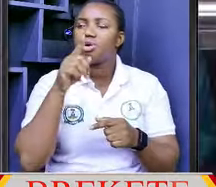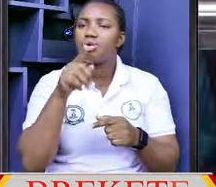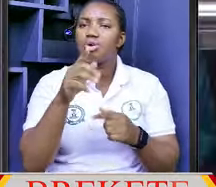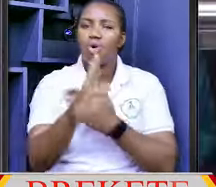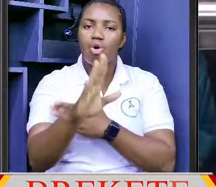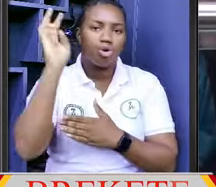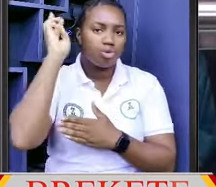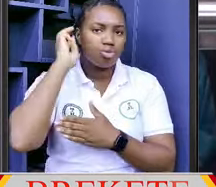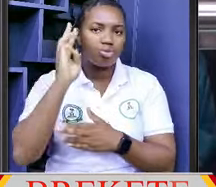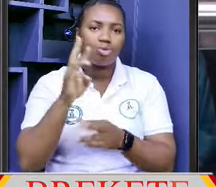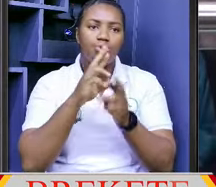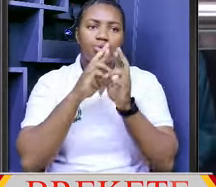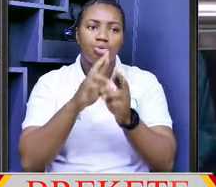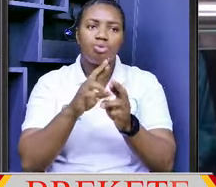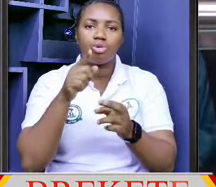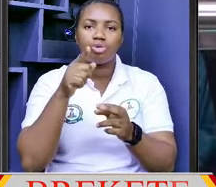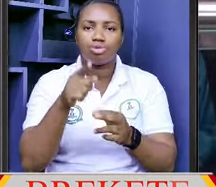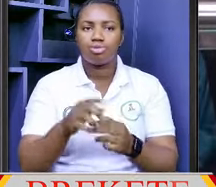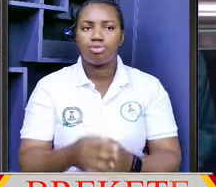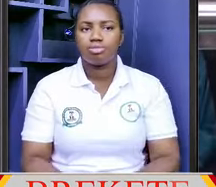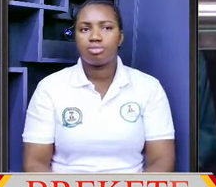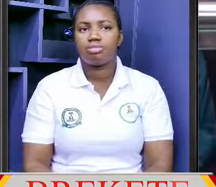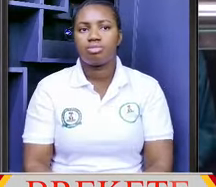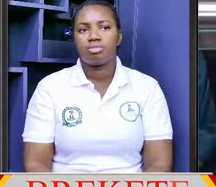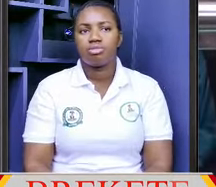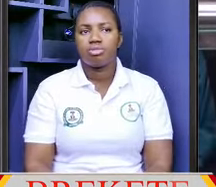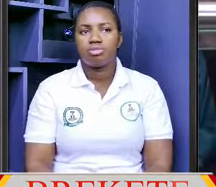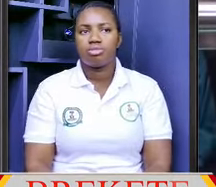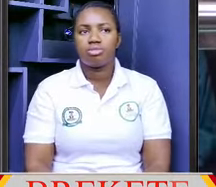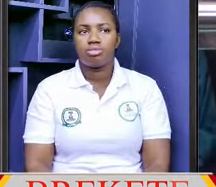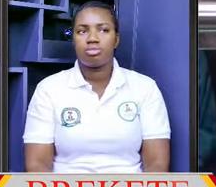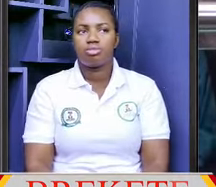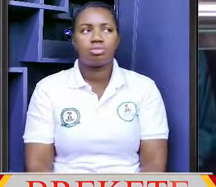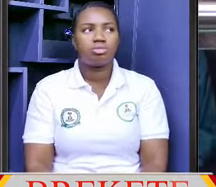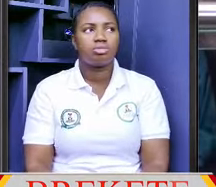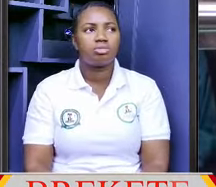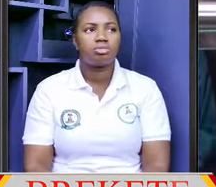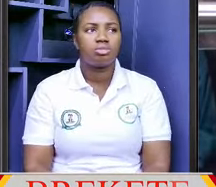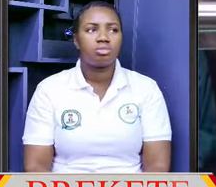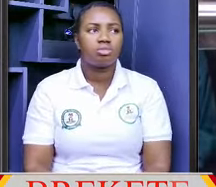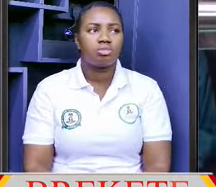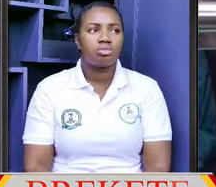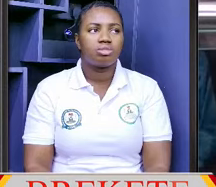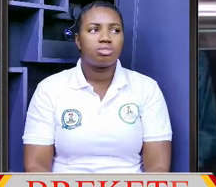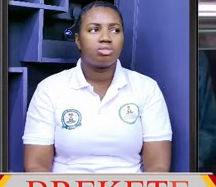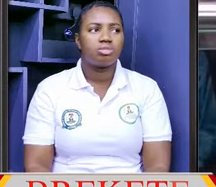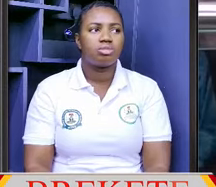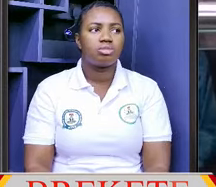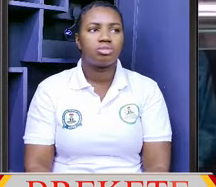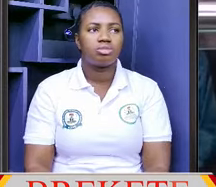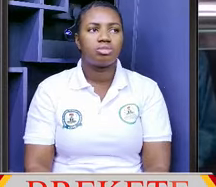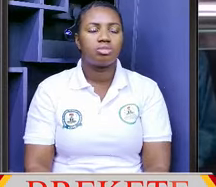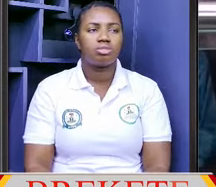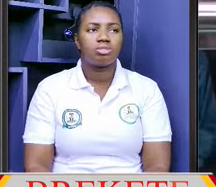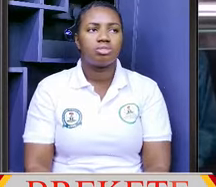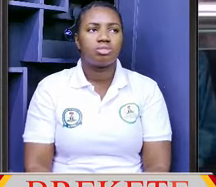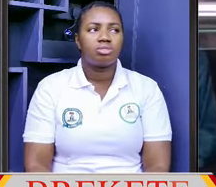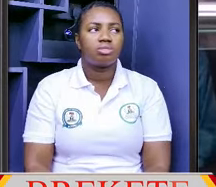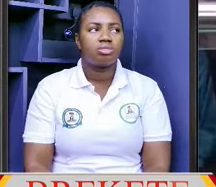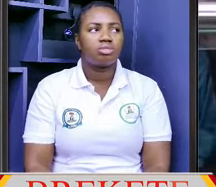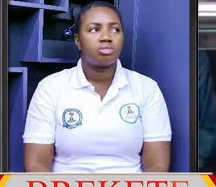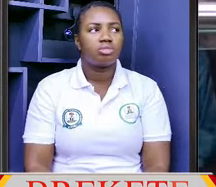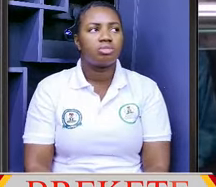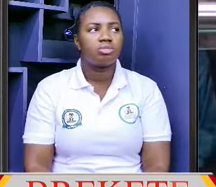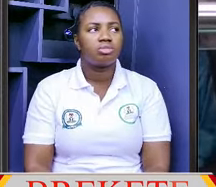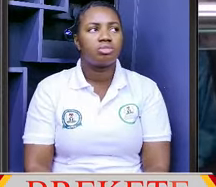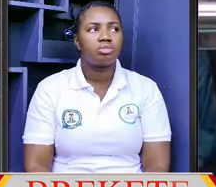sir. Make a call for me on standby before people go overpay the money. Hello,